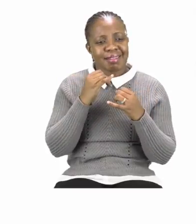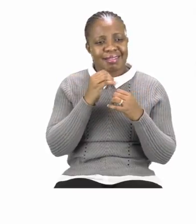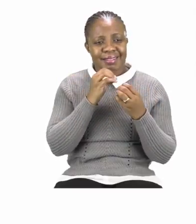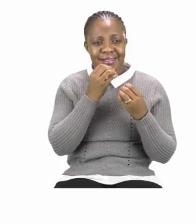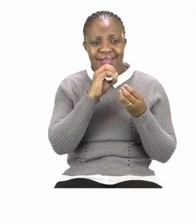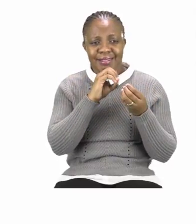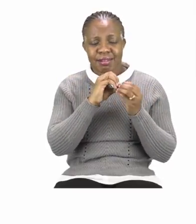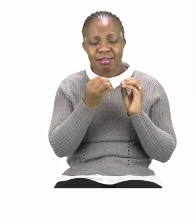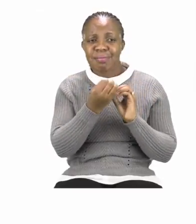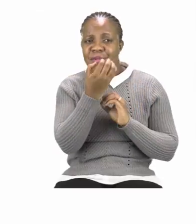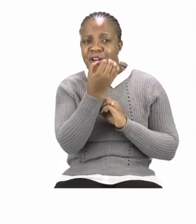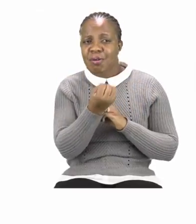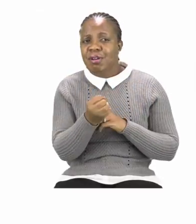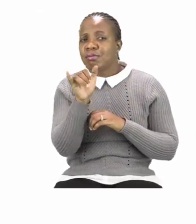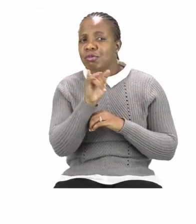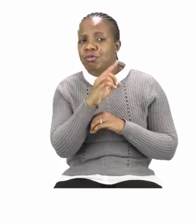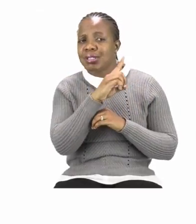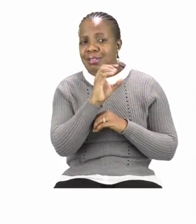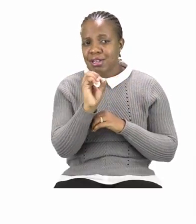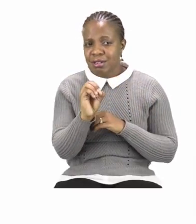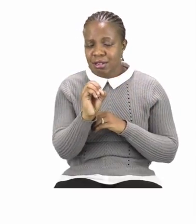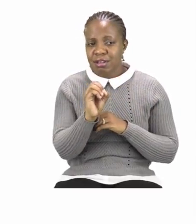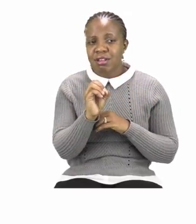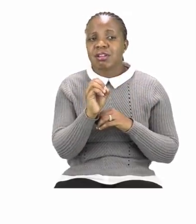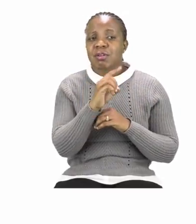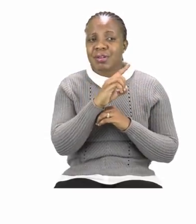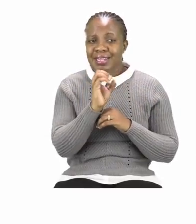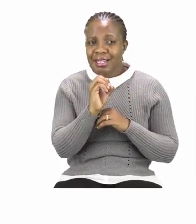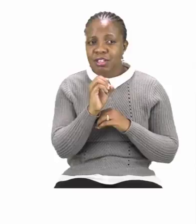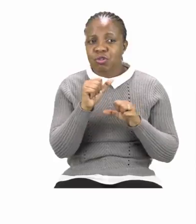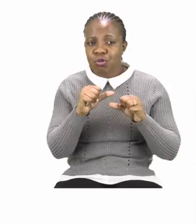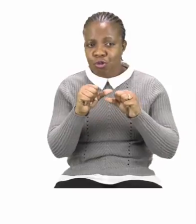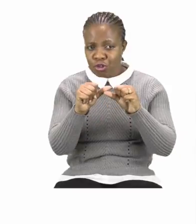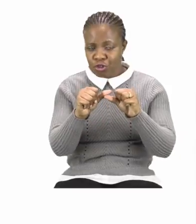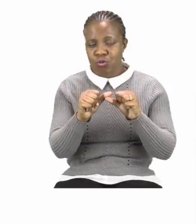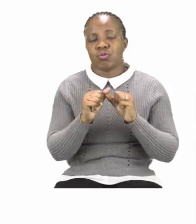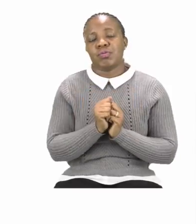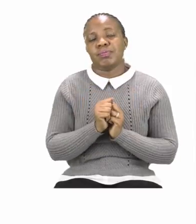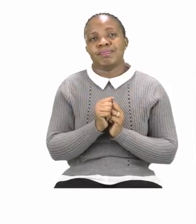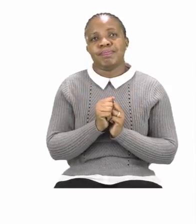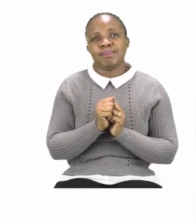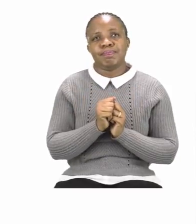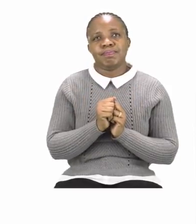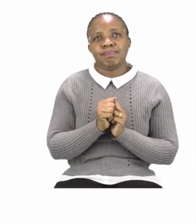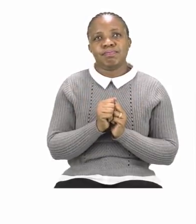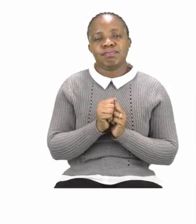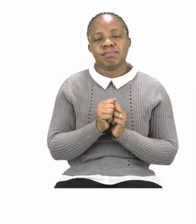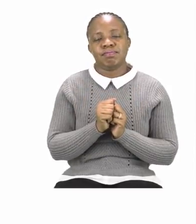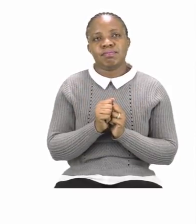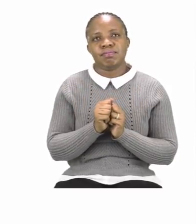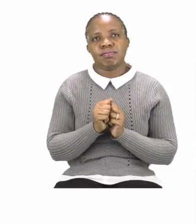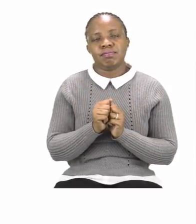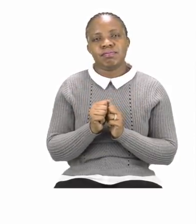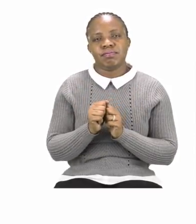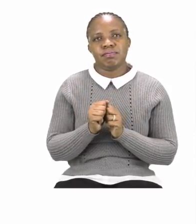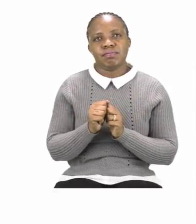we are going to count using the counters up until we get to the number 17. Let's take a look